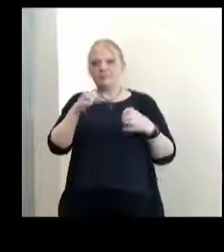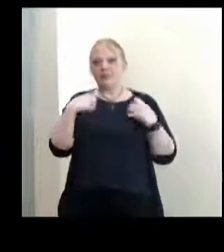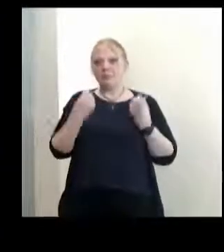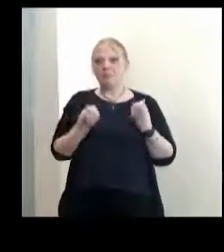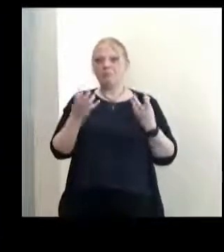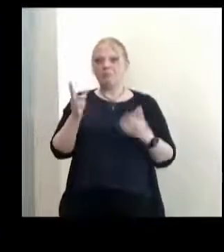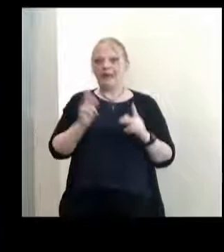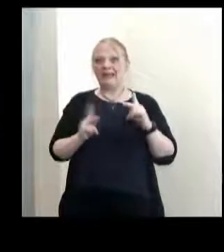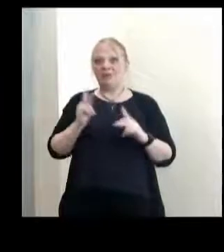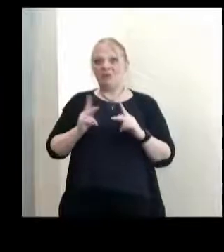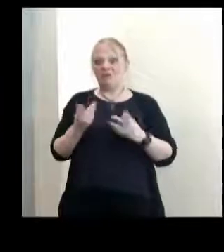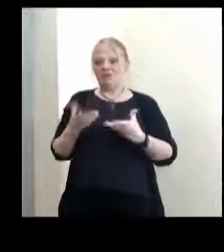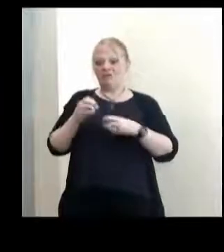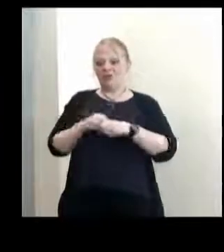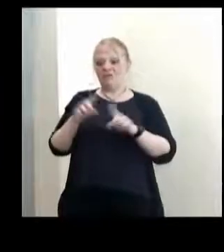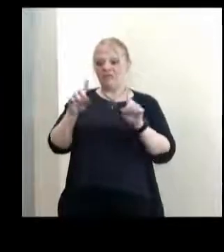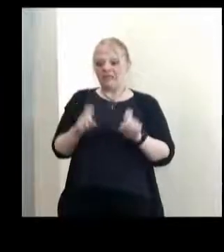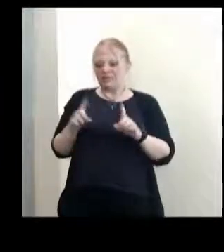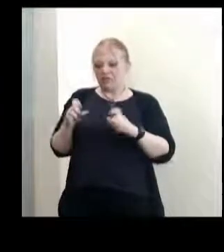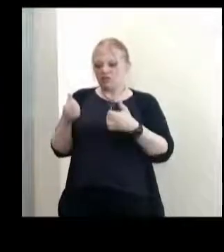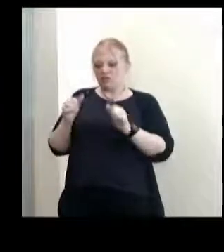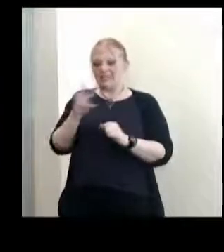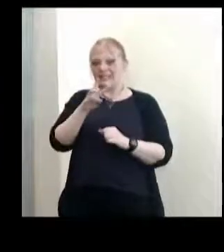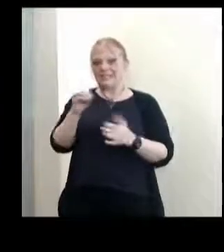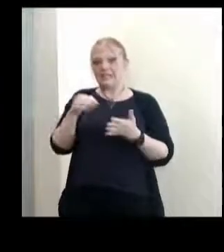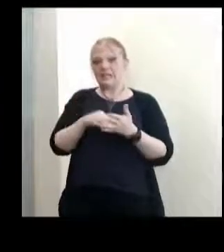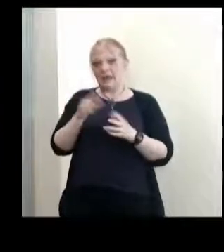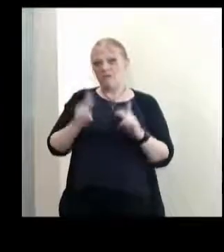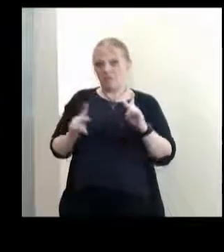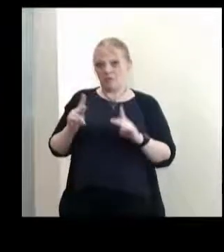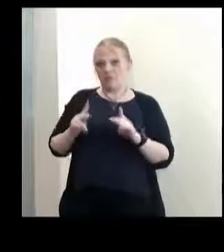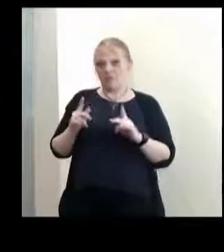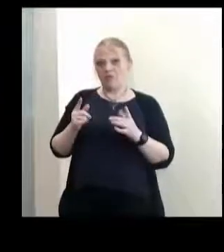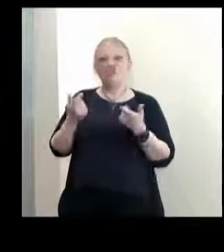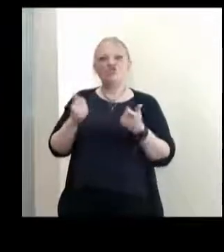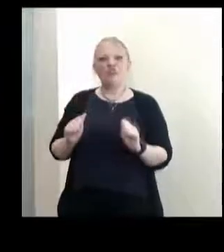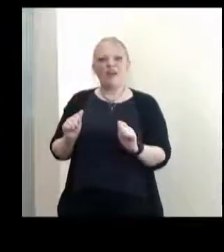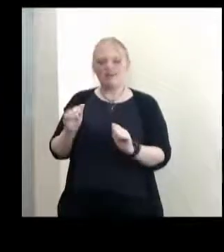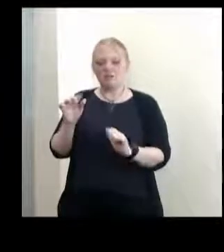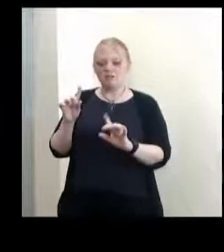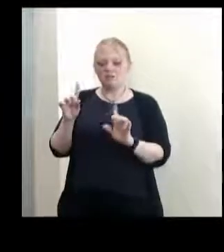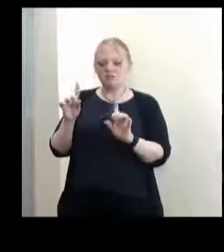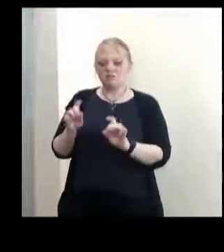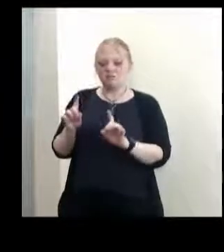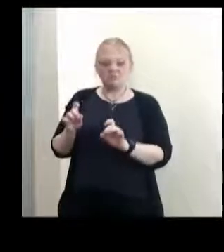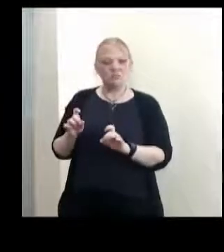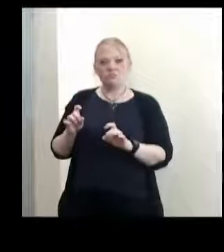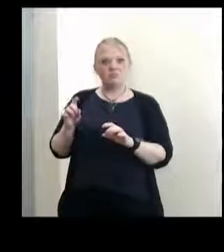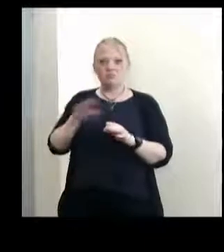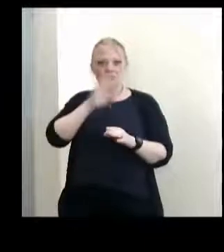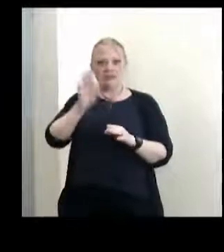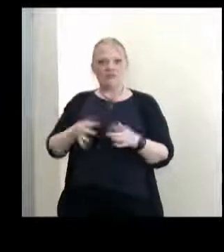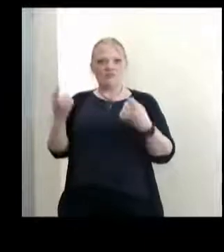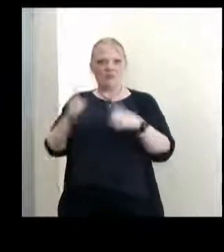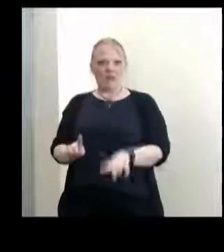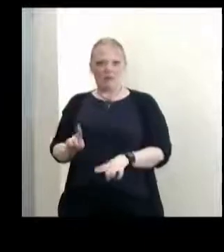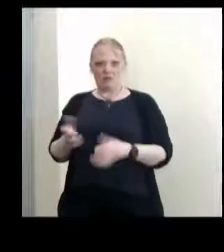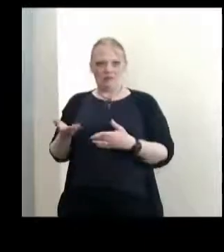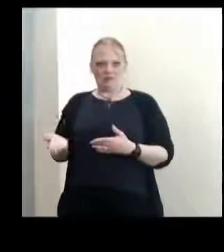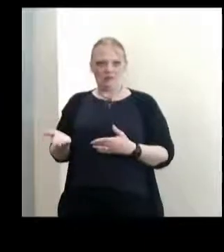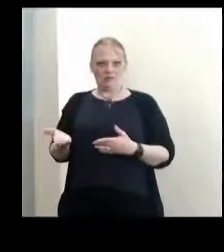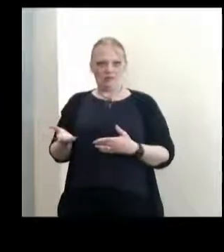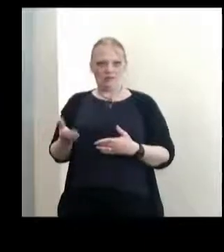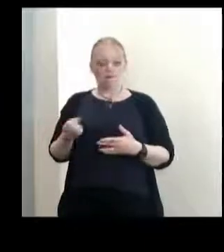involved in the trials, I mean, it was 60,000 people, it really wasn't enough to see this rare event light up. So through